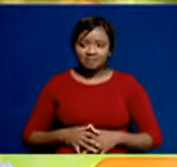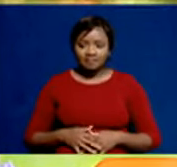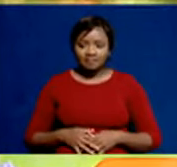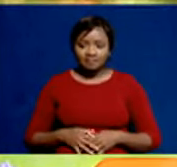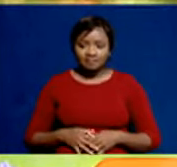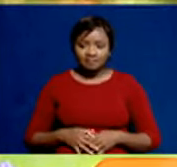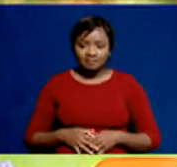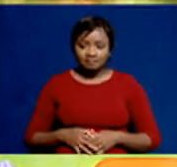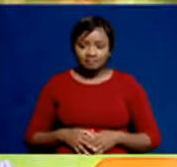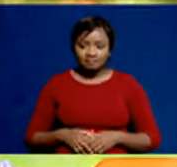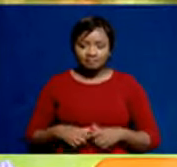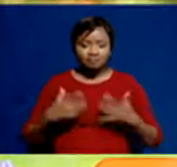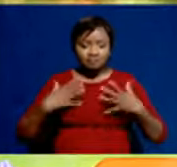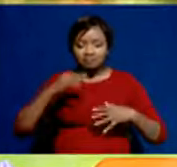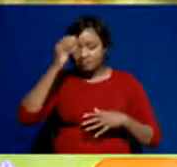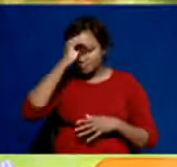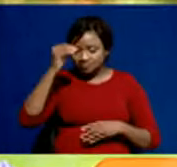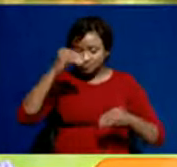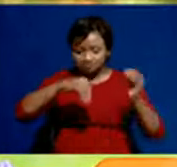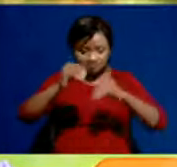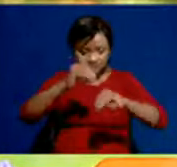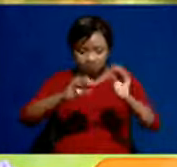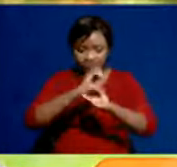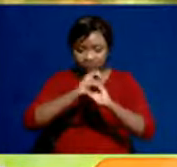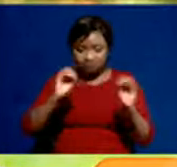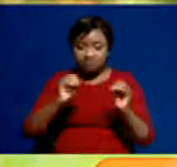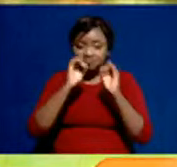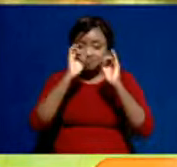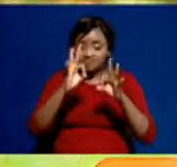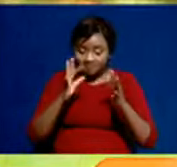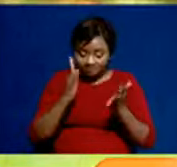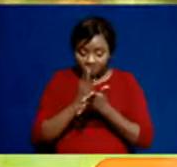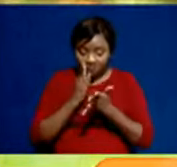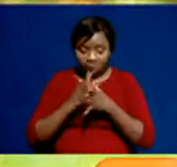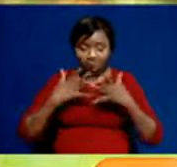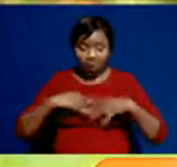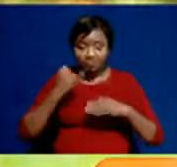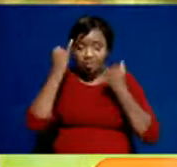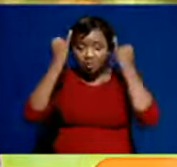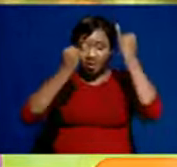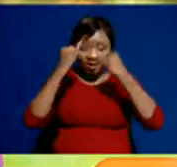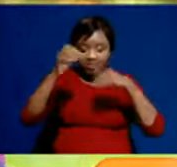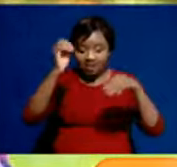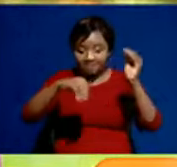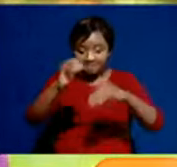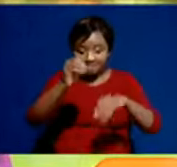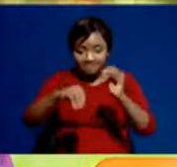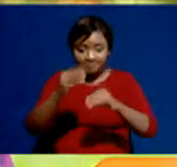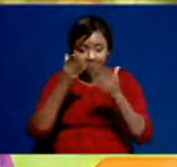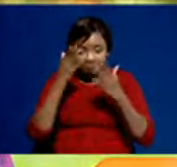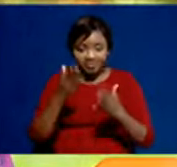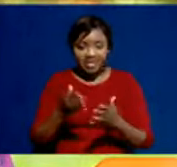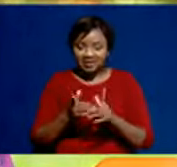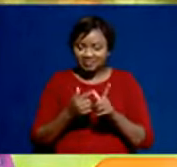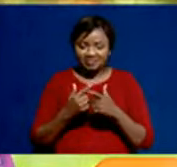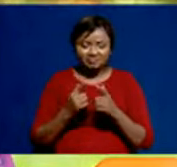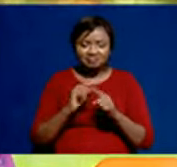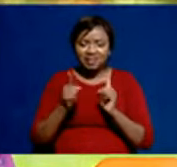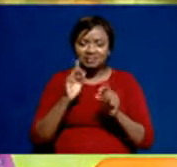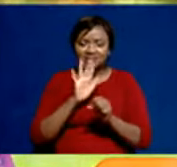without people giving their views. Because if people ever gave their view, and they did during the public participation, they were totally